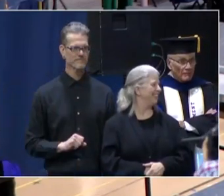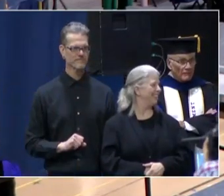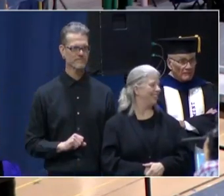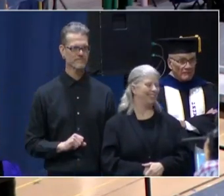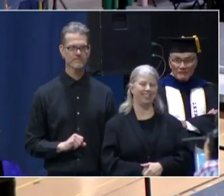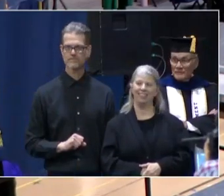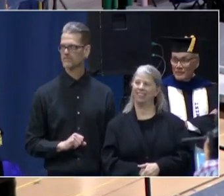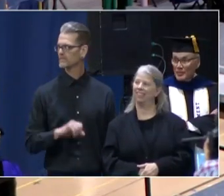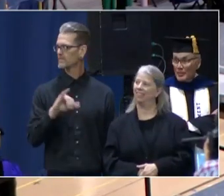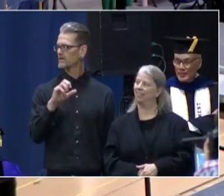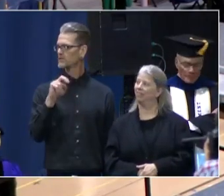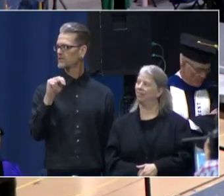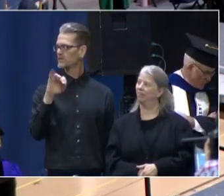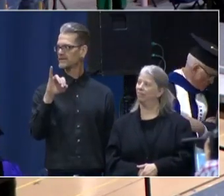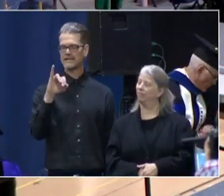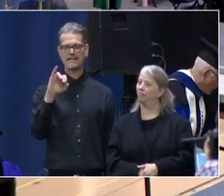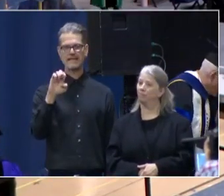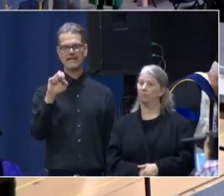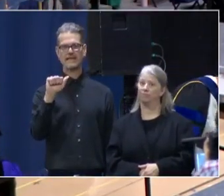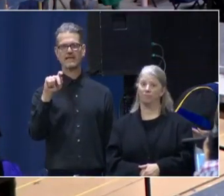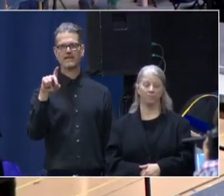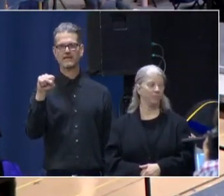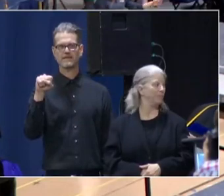Jim Eads.